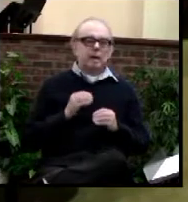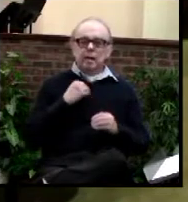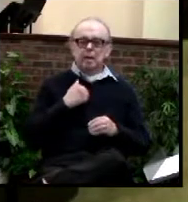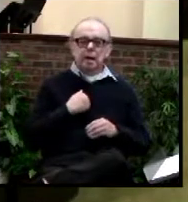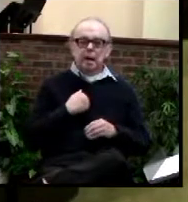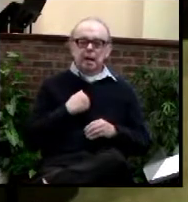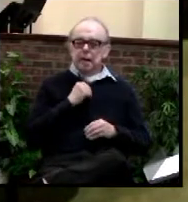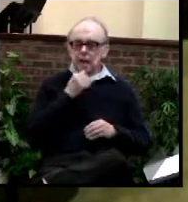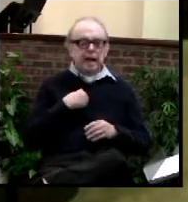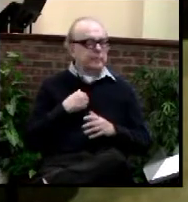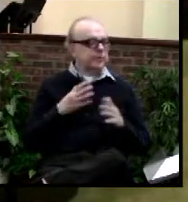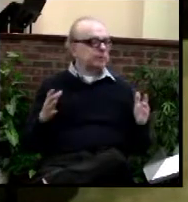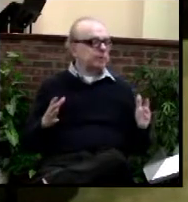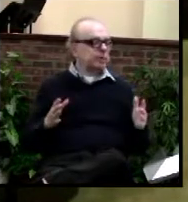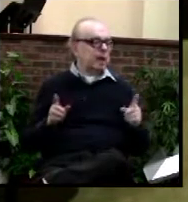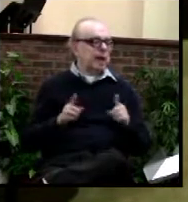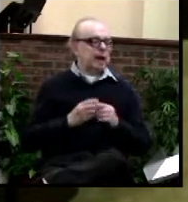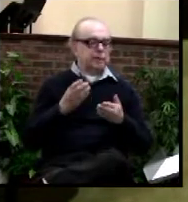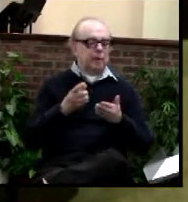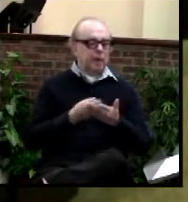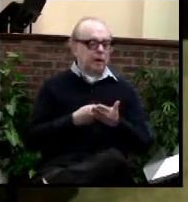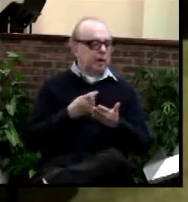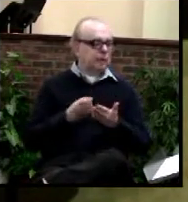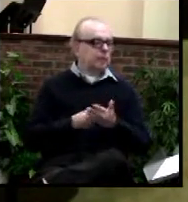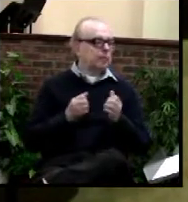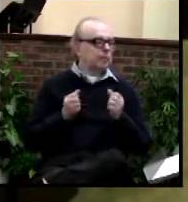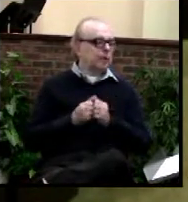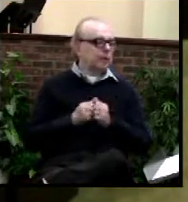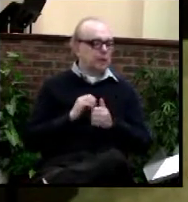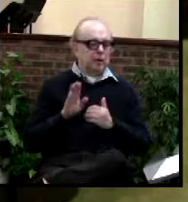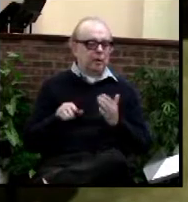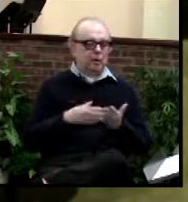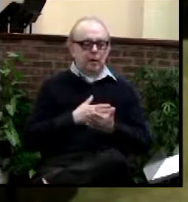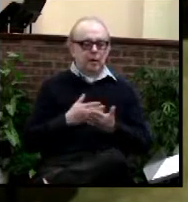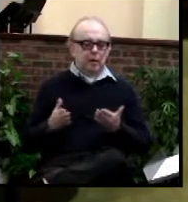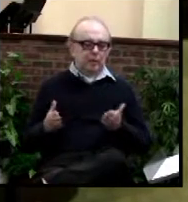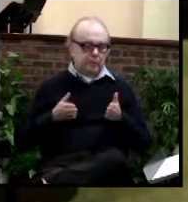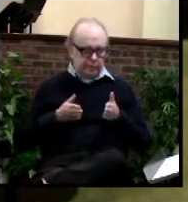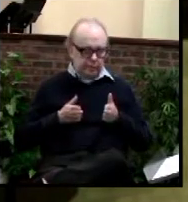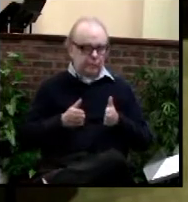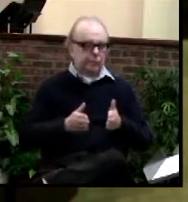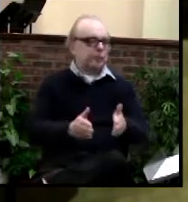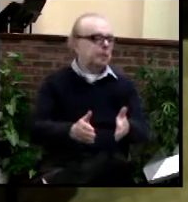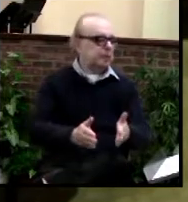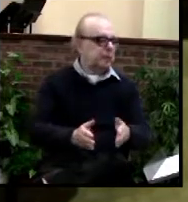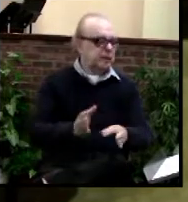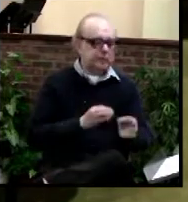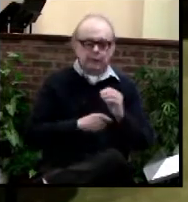the harvest as it would be if all they did was just sow in straight rows.